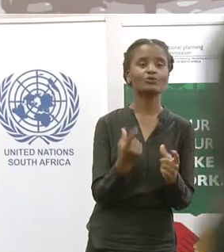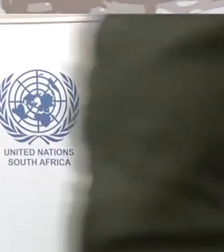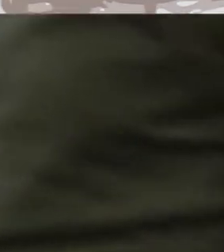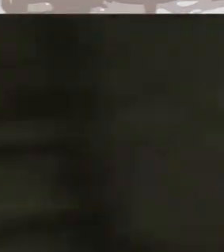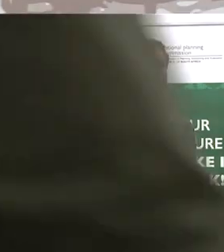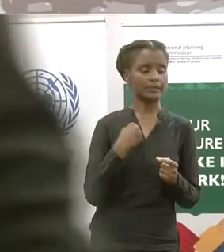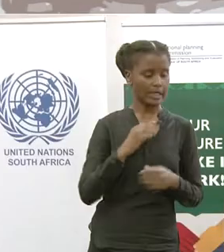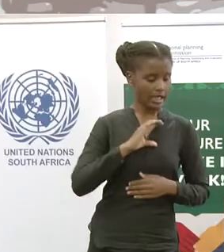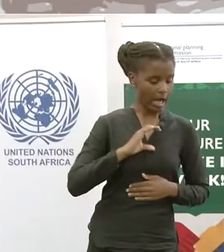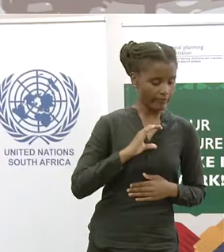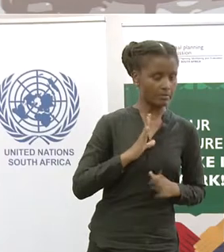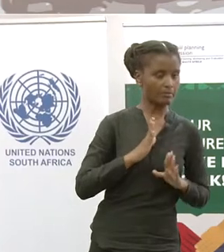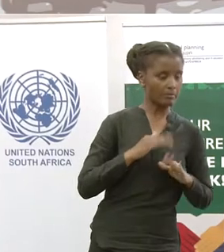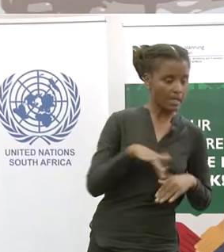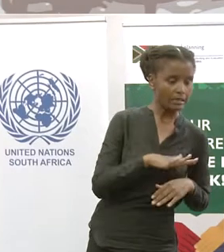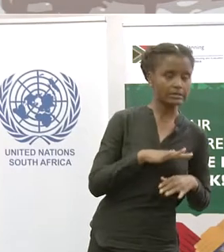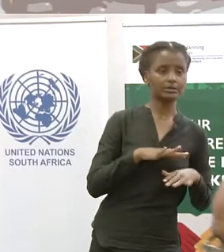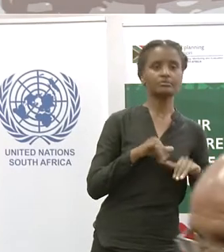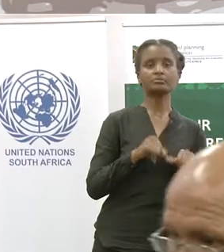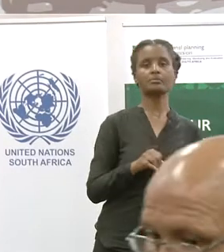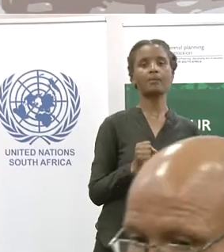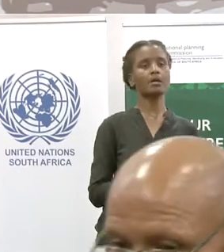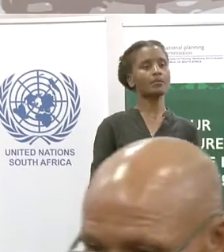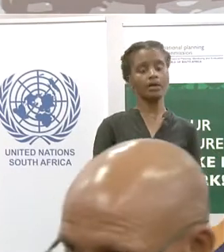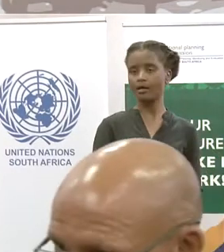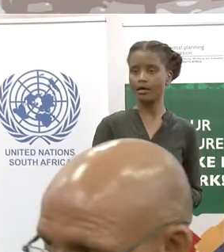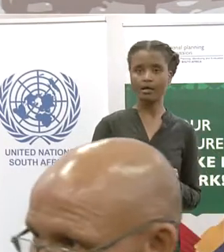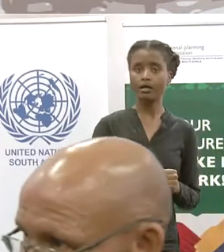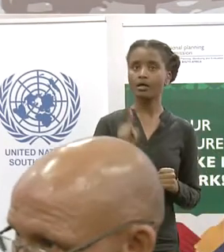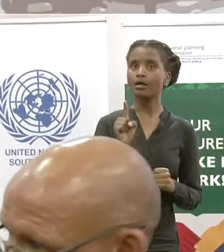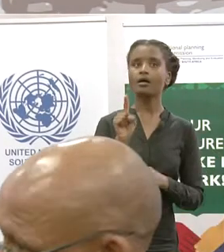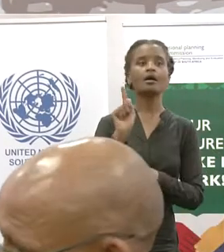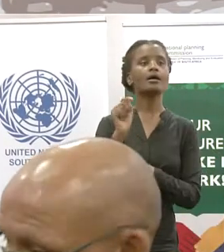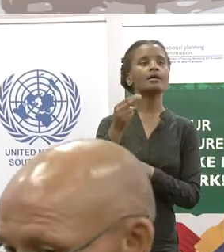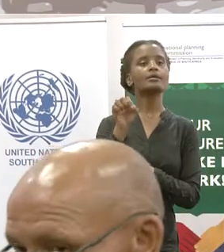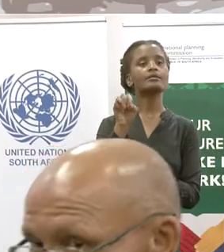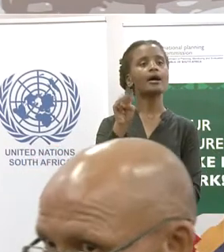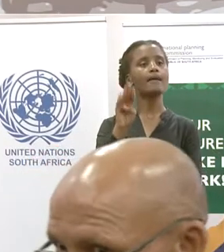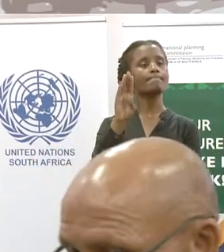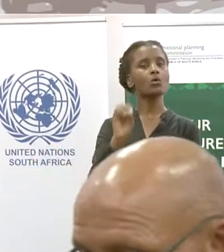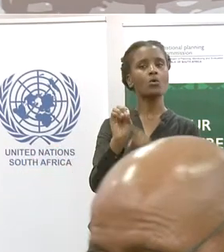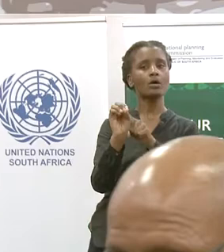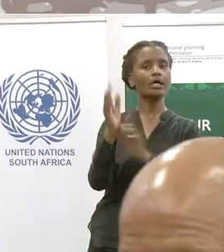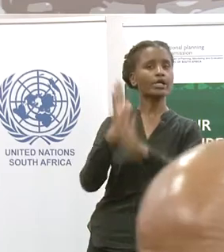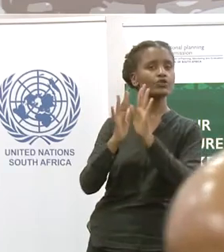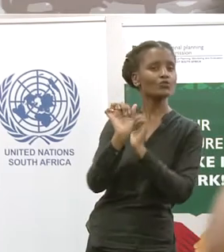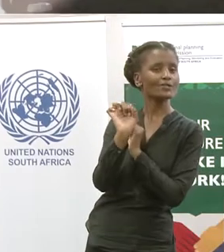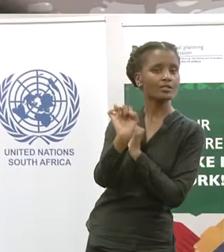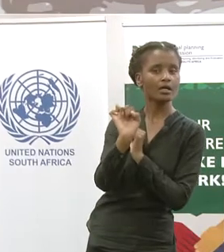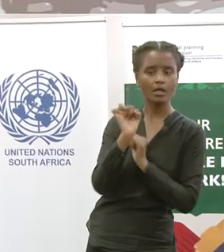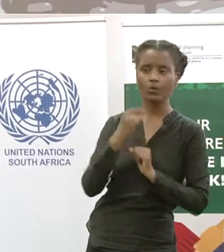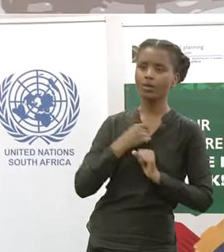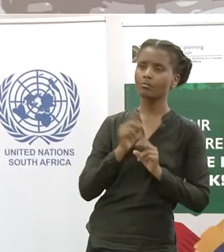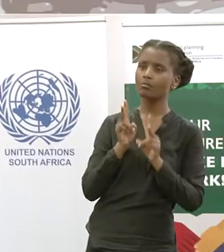zone and be inspired by Mr. Tambo's legacy, like his debate skills. Let's